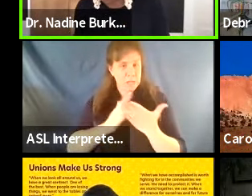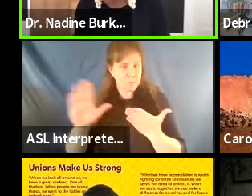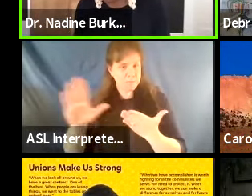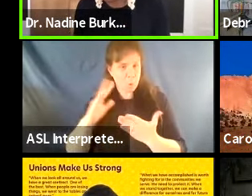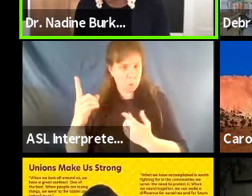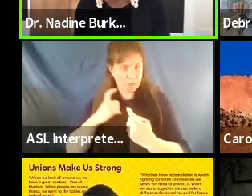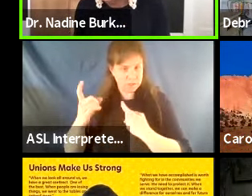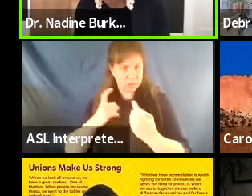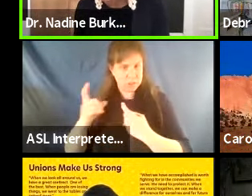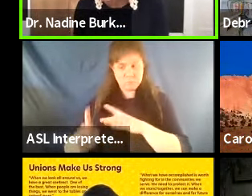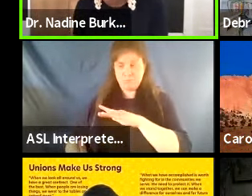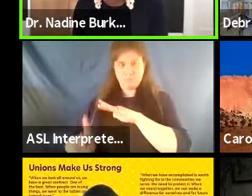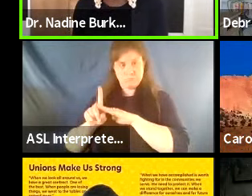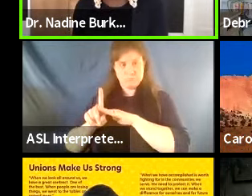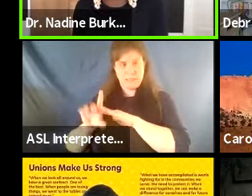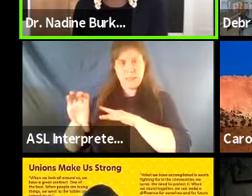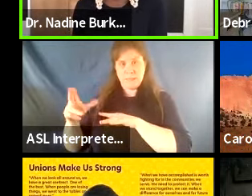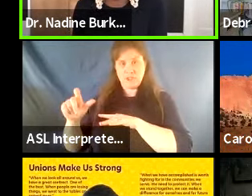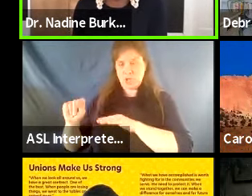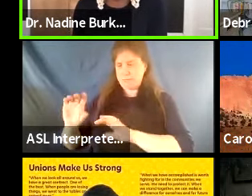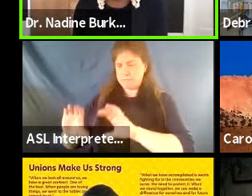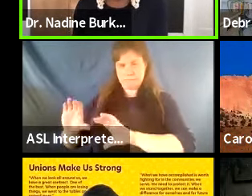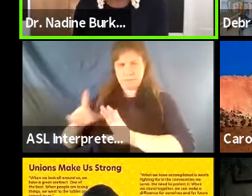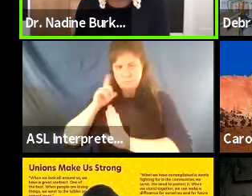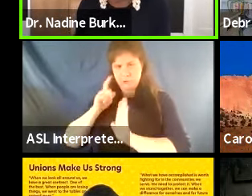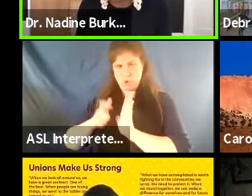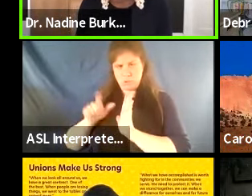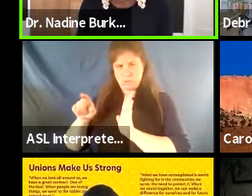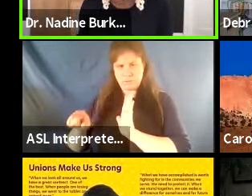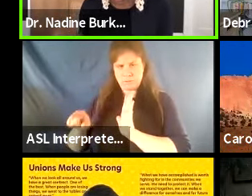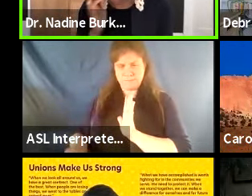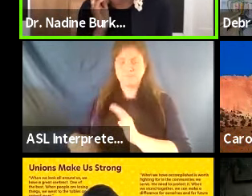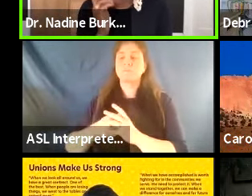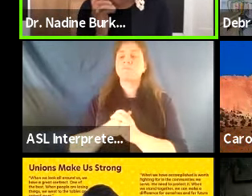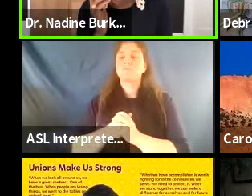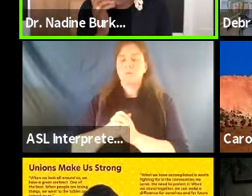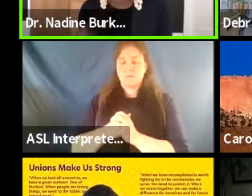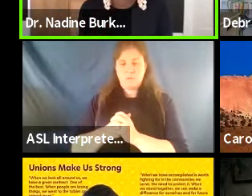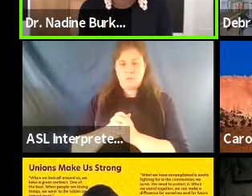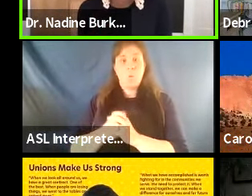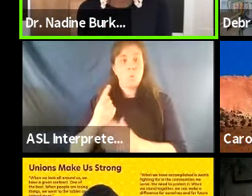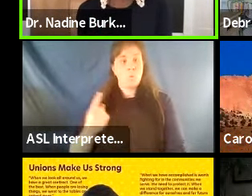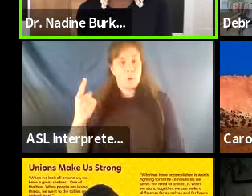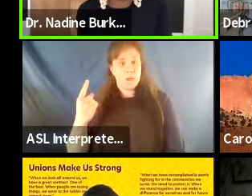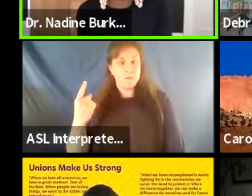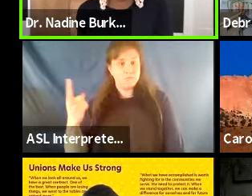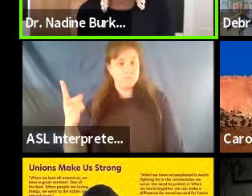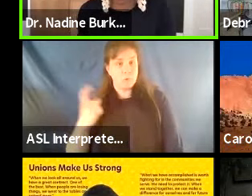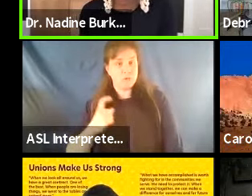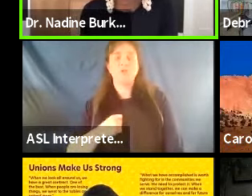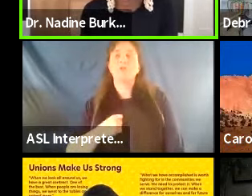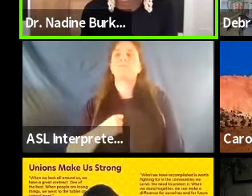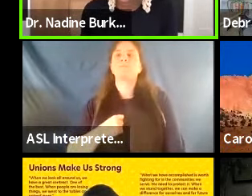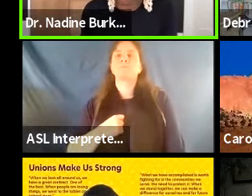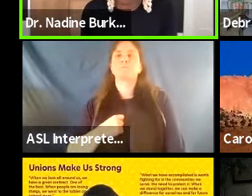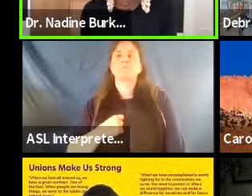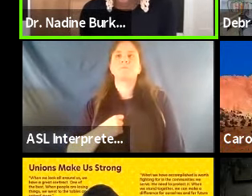up in the chat. So there are a couple of questions that come up. One is whether or